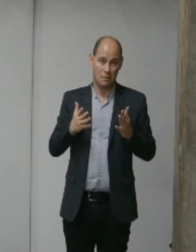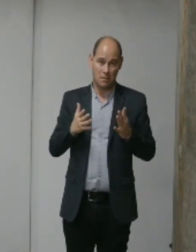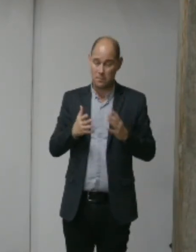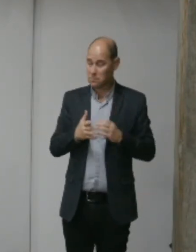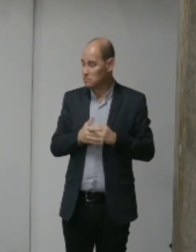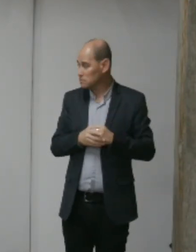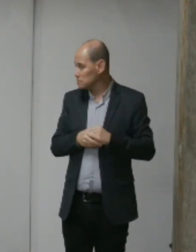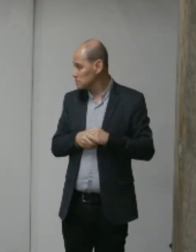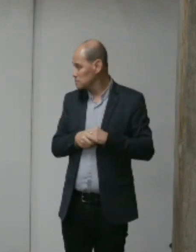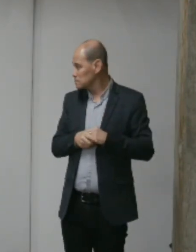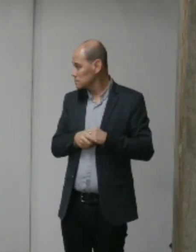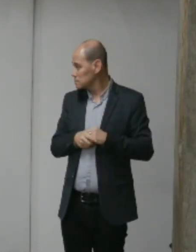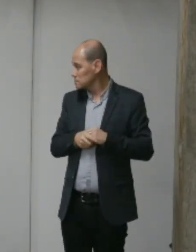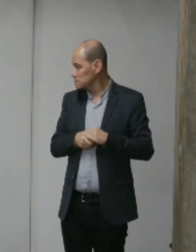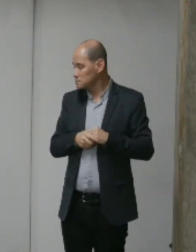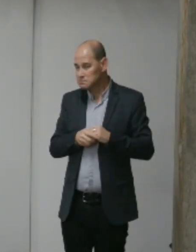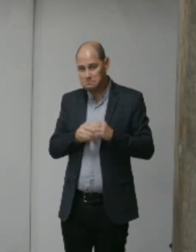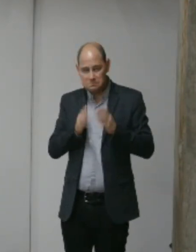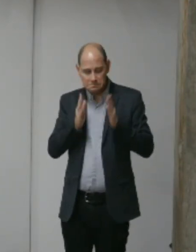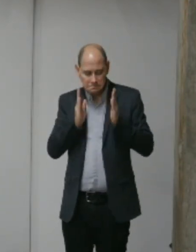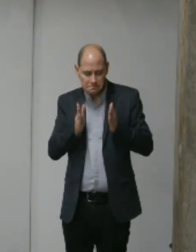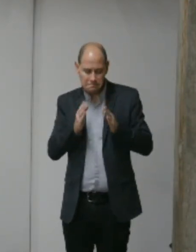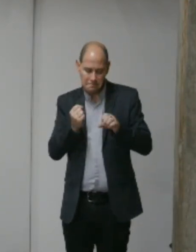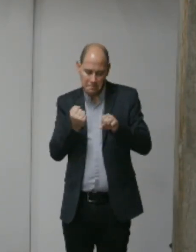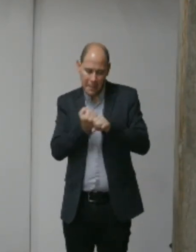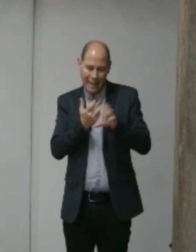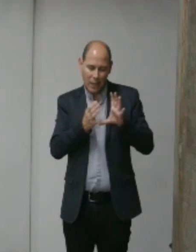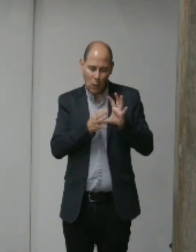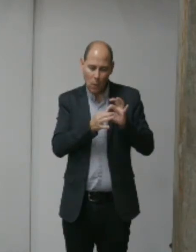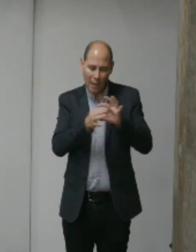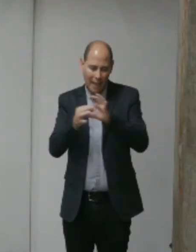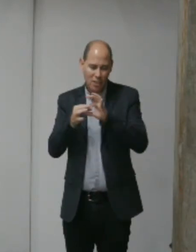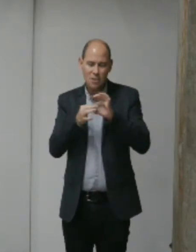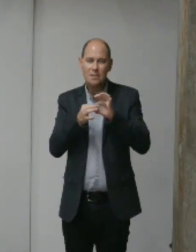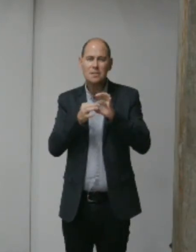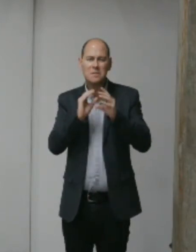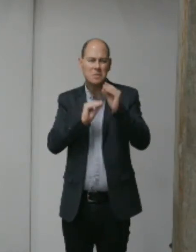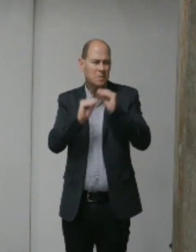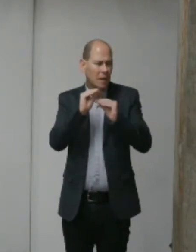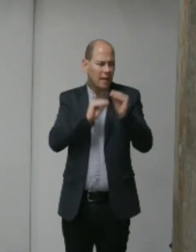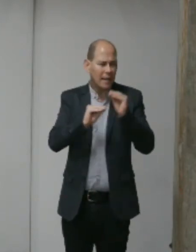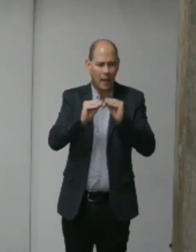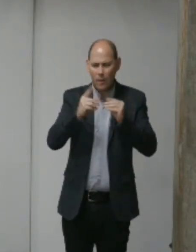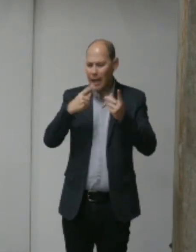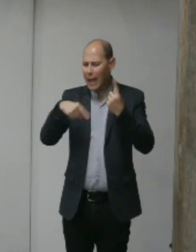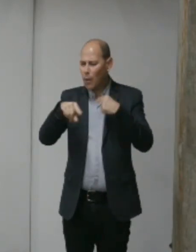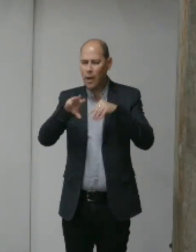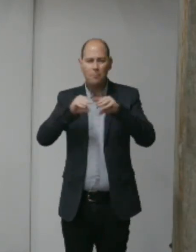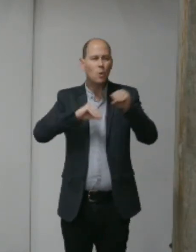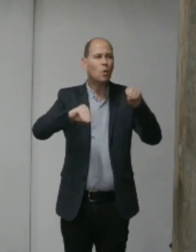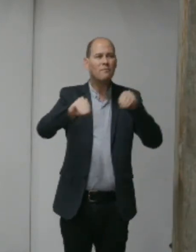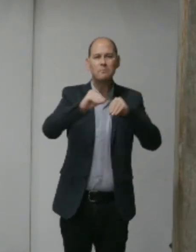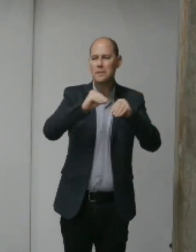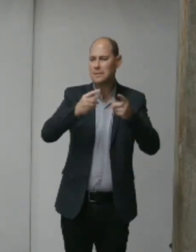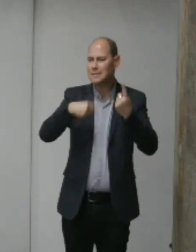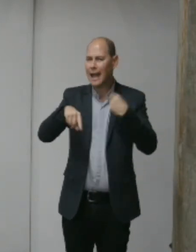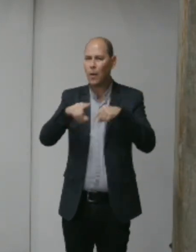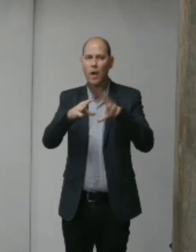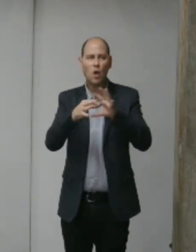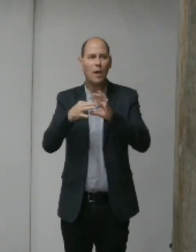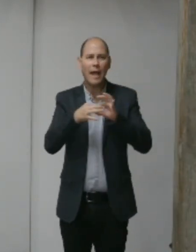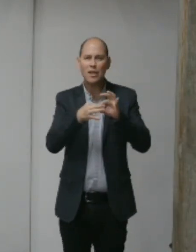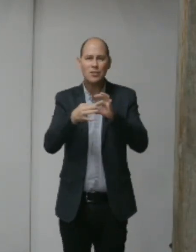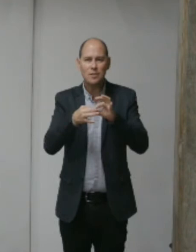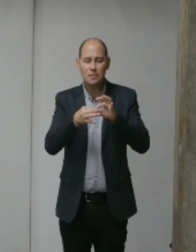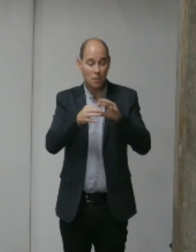We must make connections and we must map and figure out the ecosystems of our movements, of our connections where our struggles meet